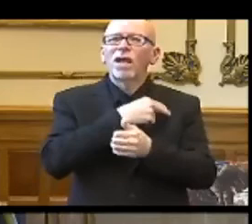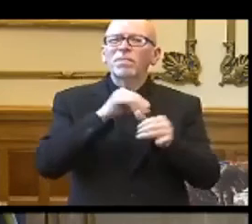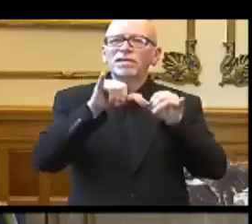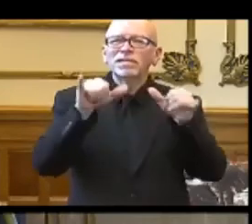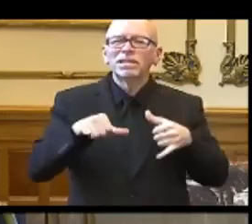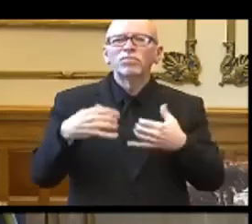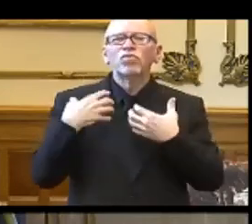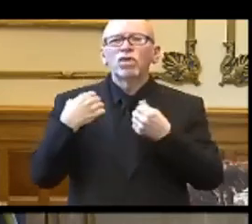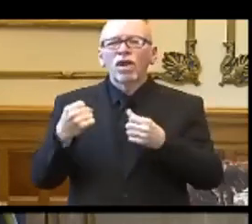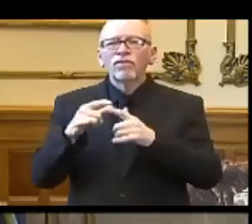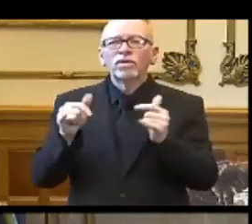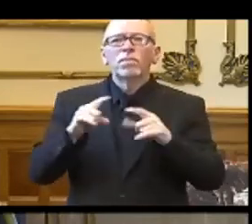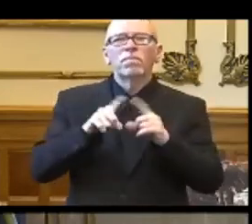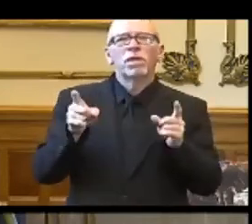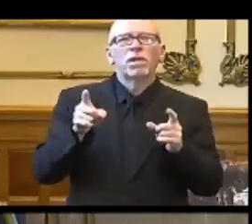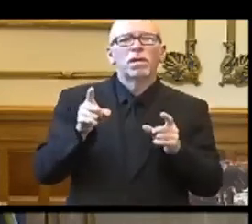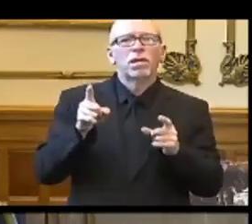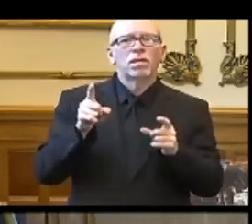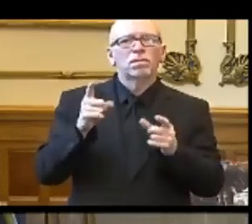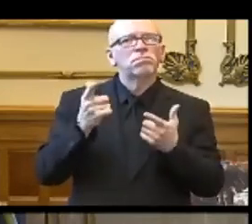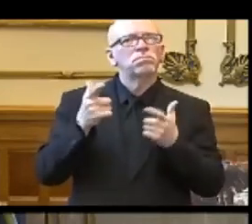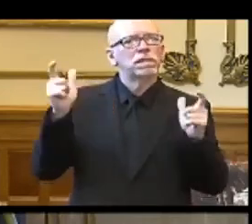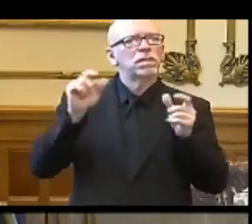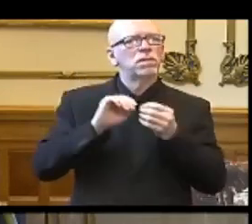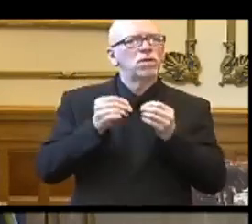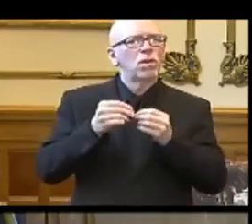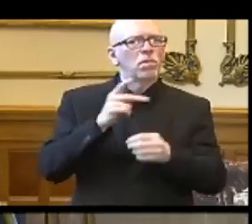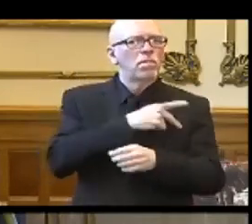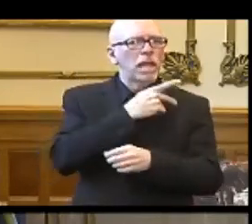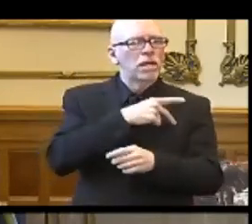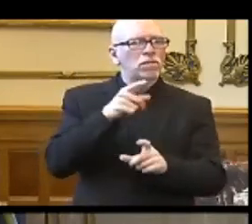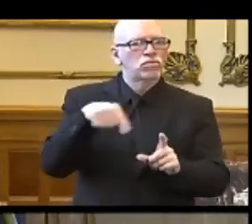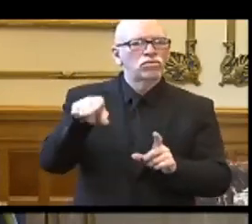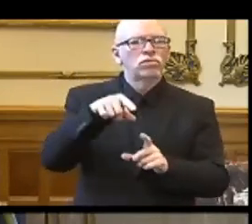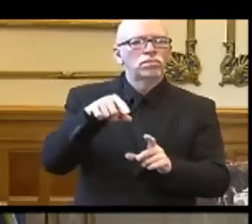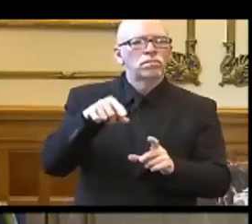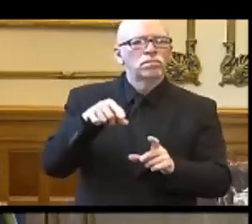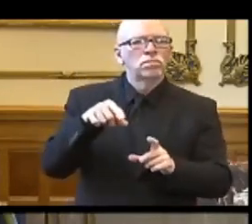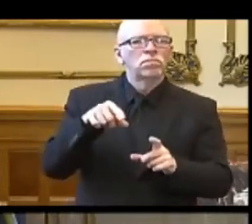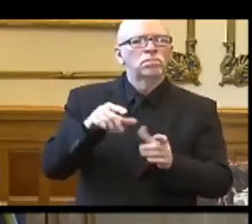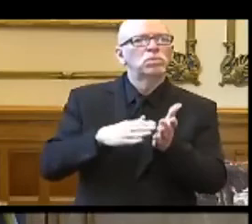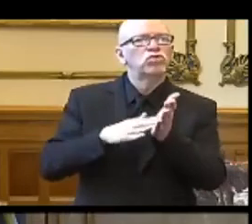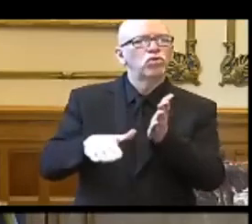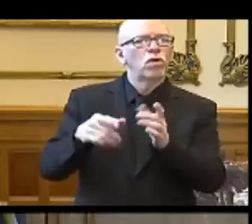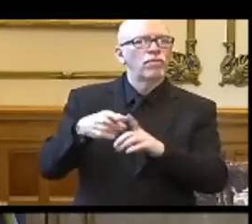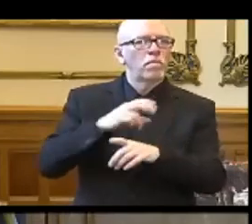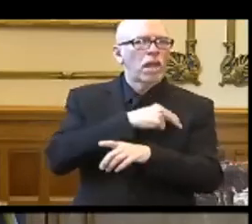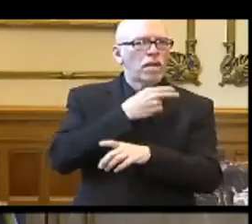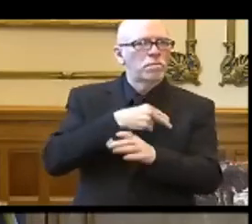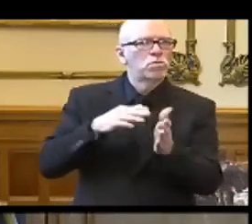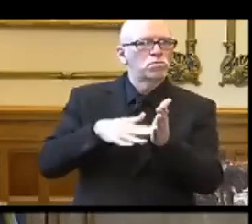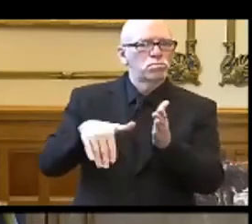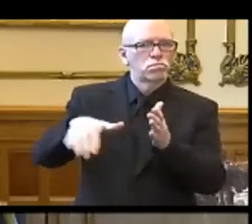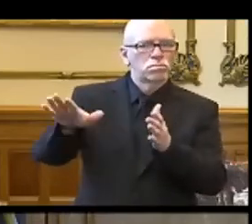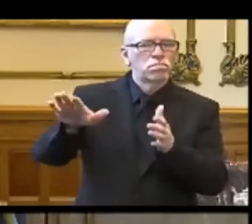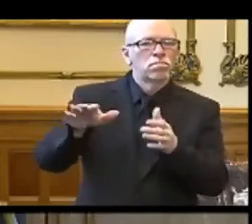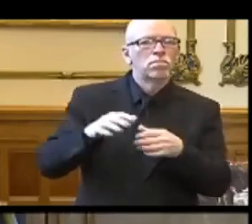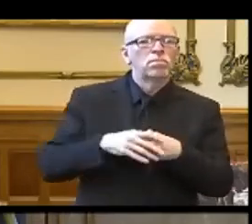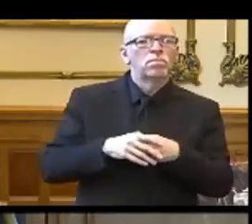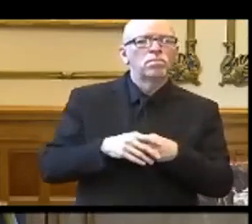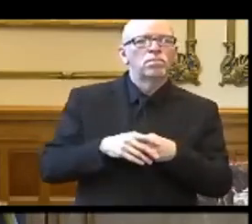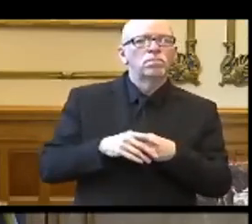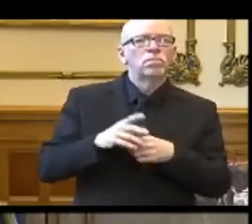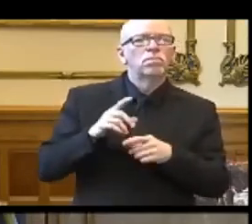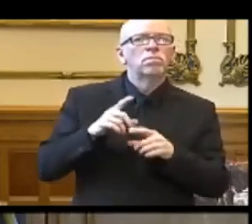and recoveries, but there were a significant number of patients that were discharged from the hospital and